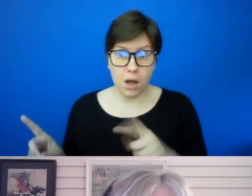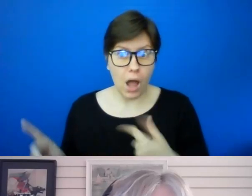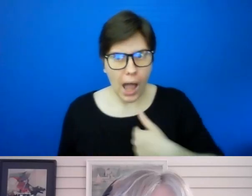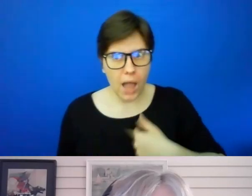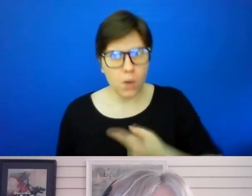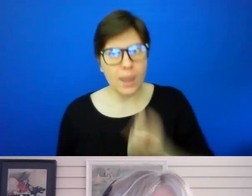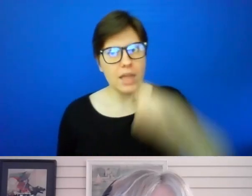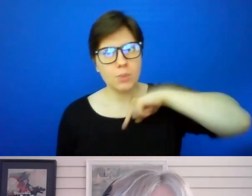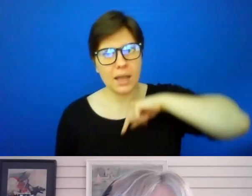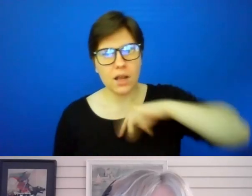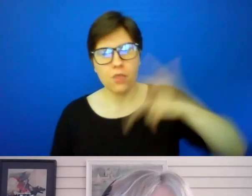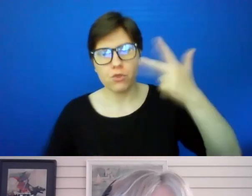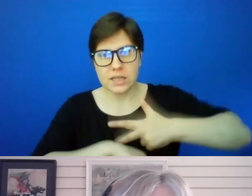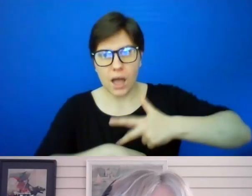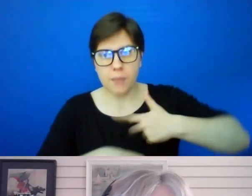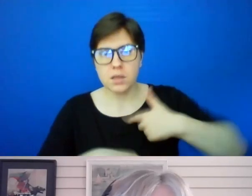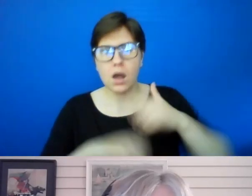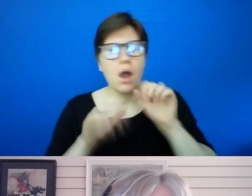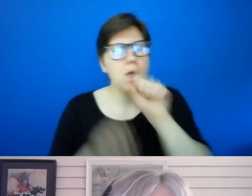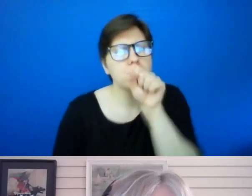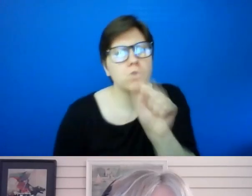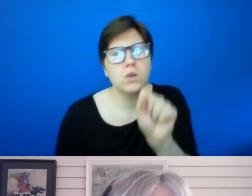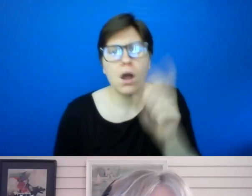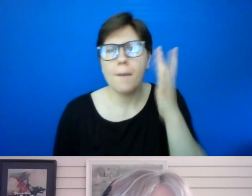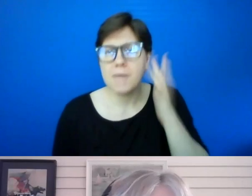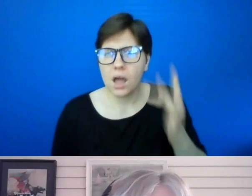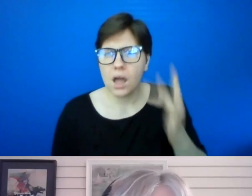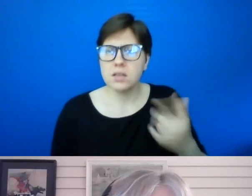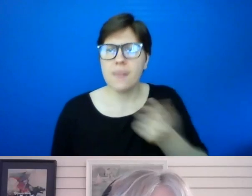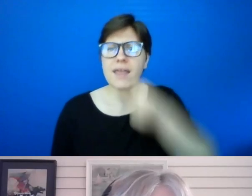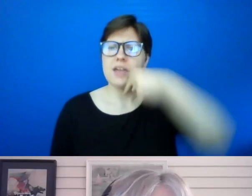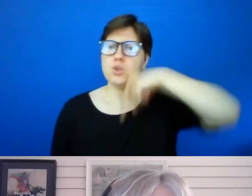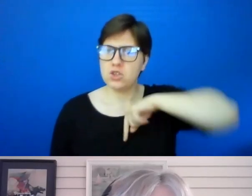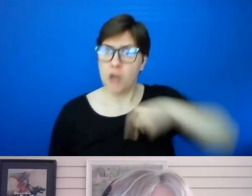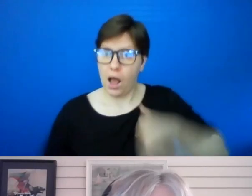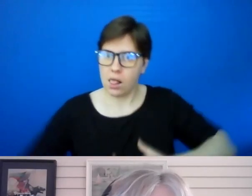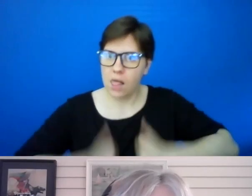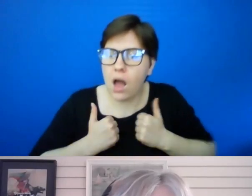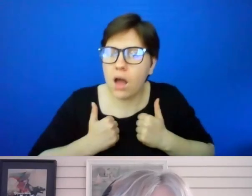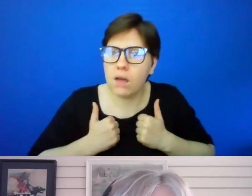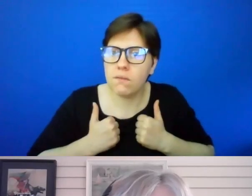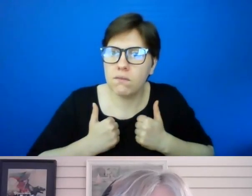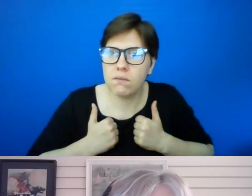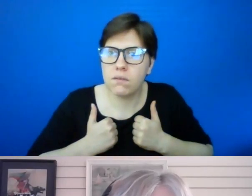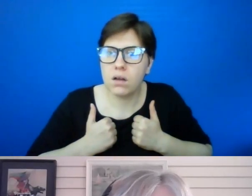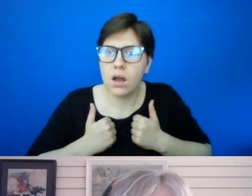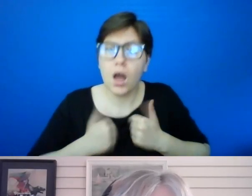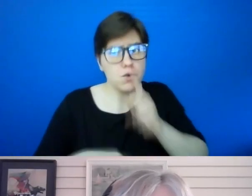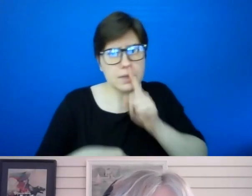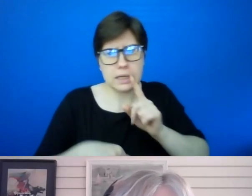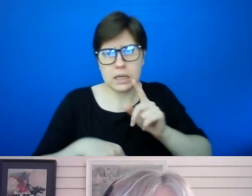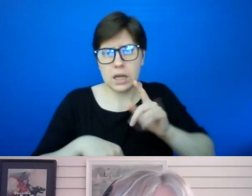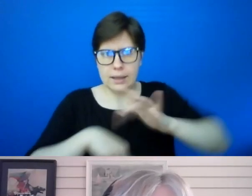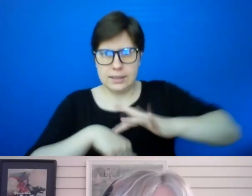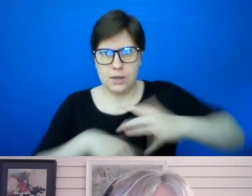I loved that intubation because it kept me alive. And it was very touch and go. People